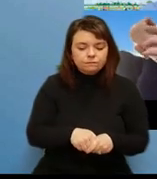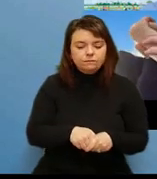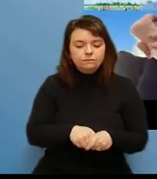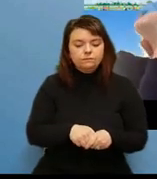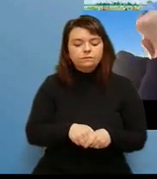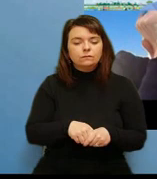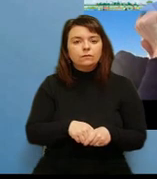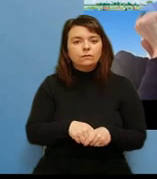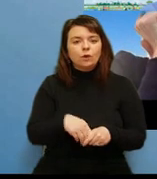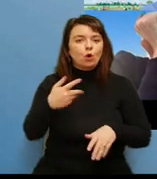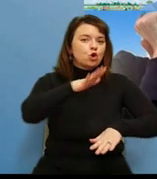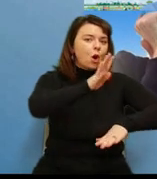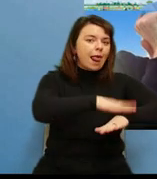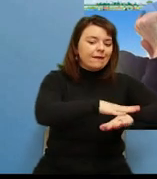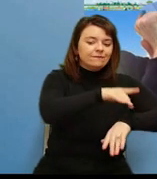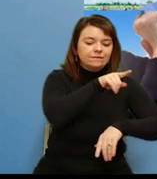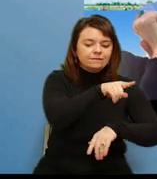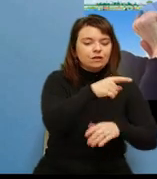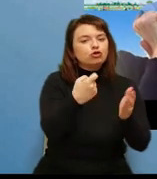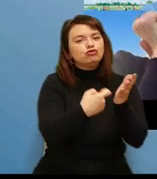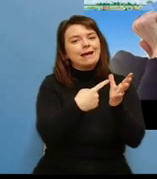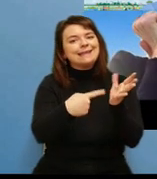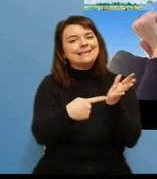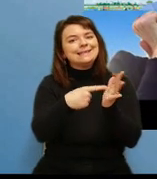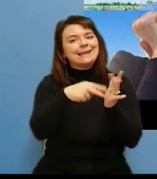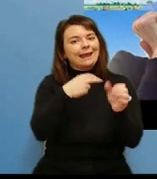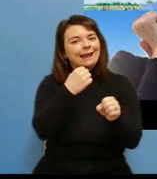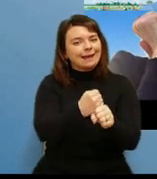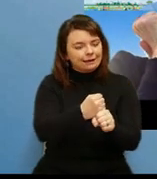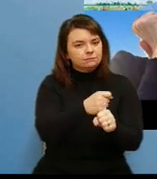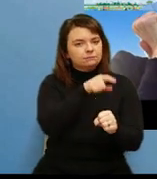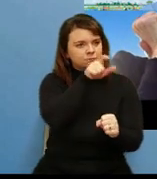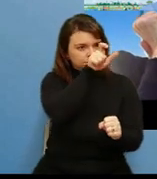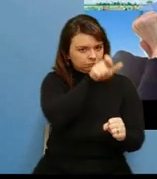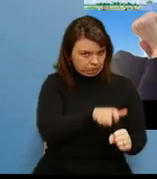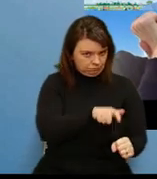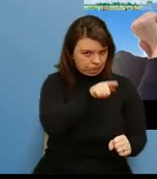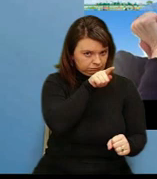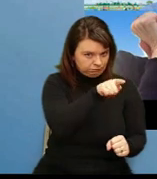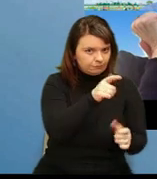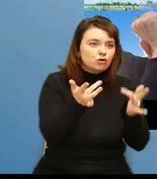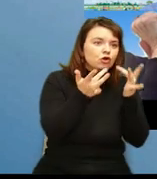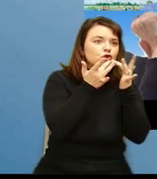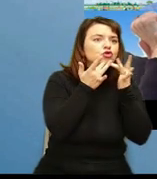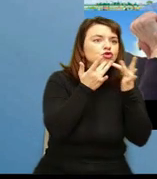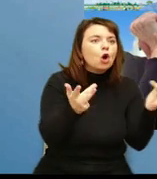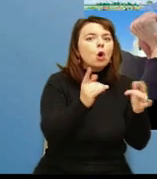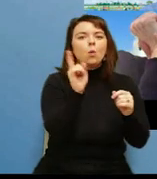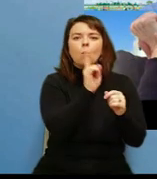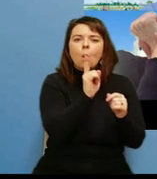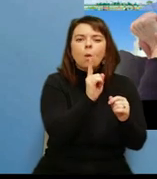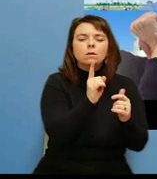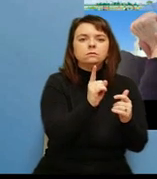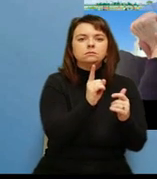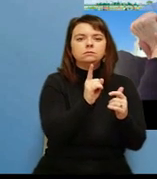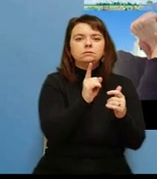equally distributed across. And on your left, you've got the rating,